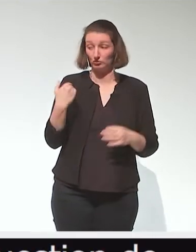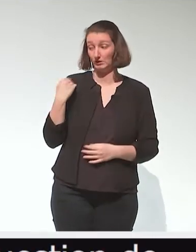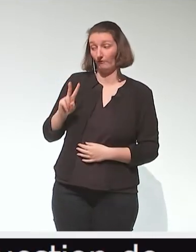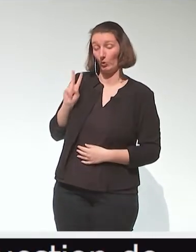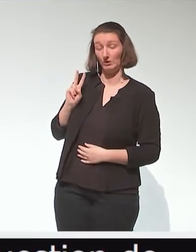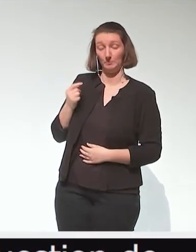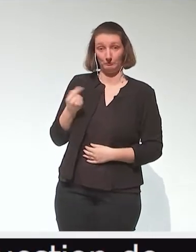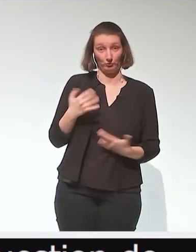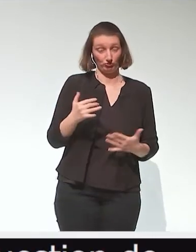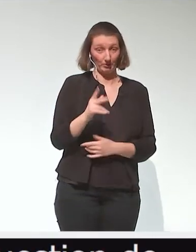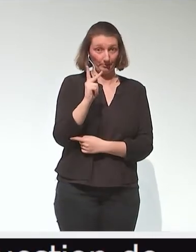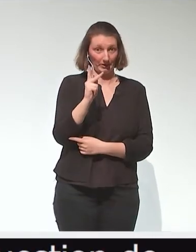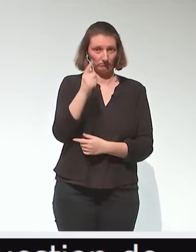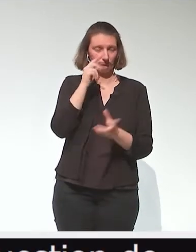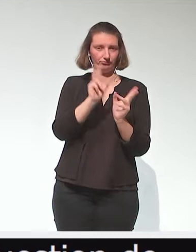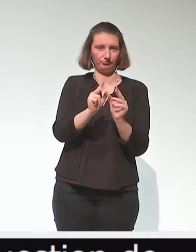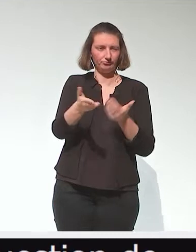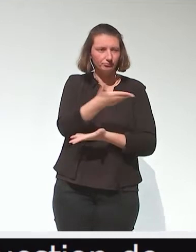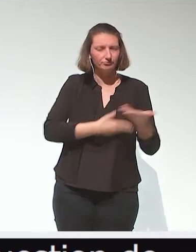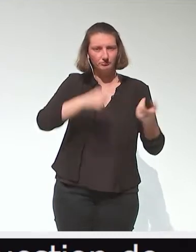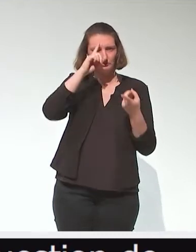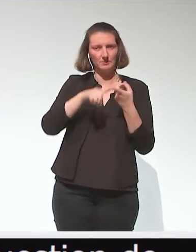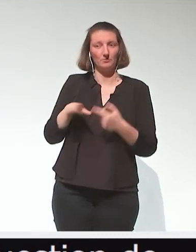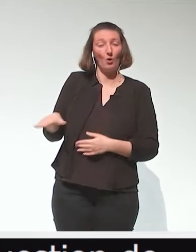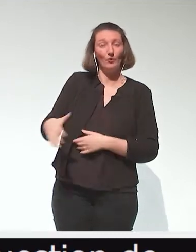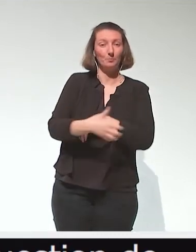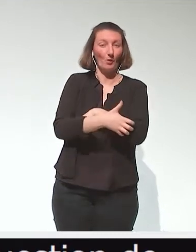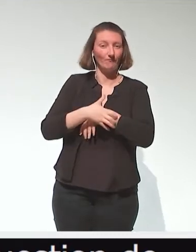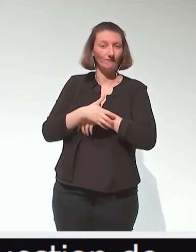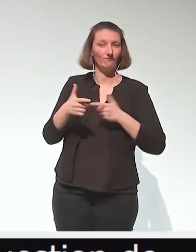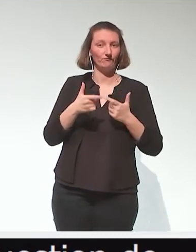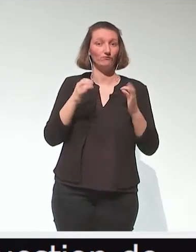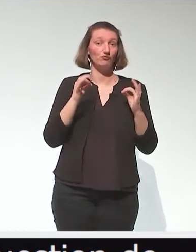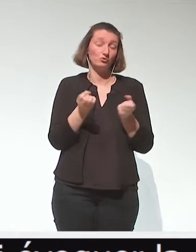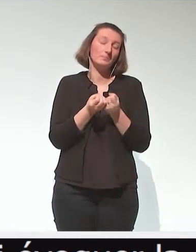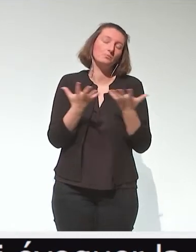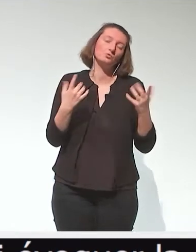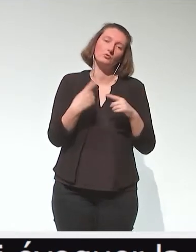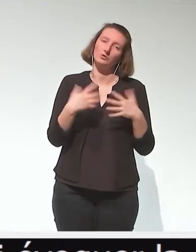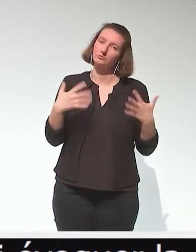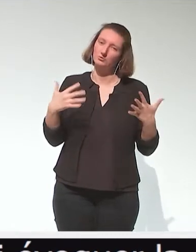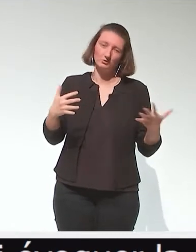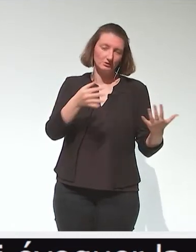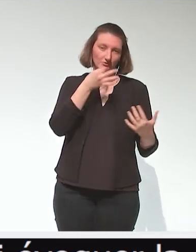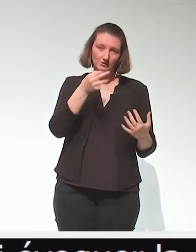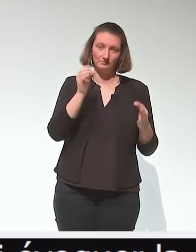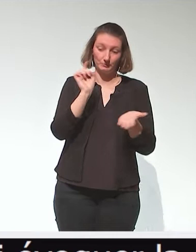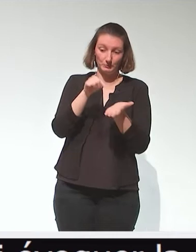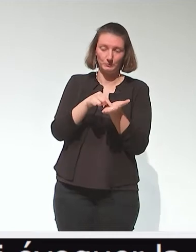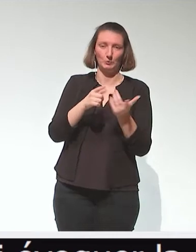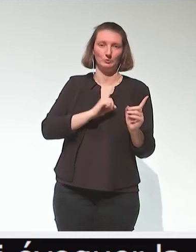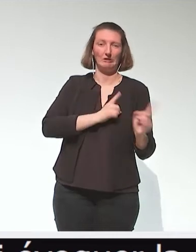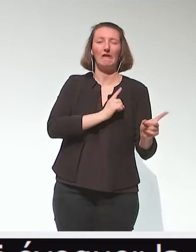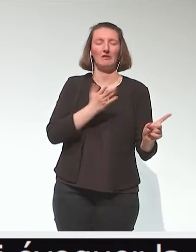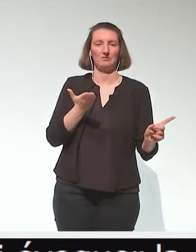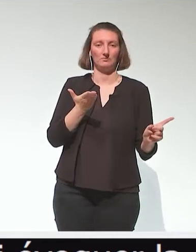And it was mentioned many times that in armed conflict, children are one of the most vulnerable groups.